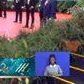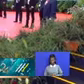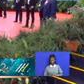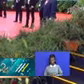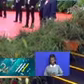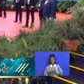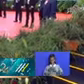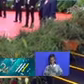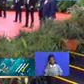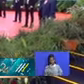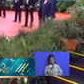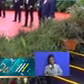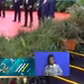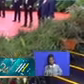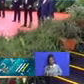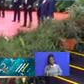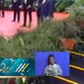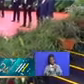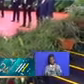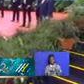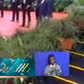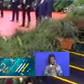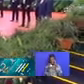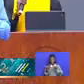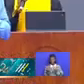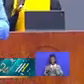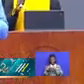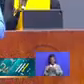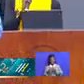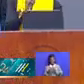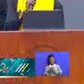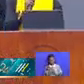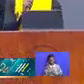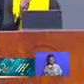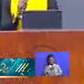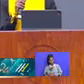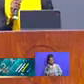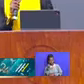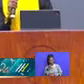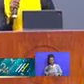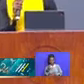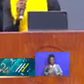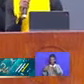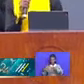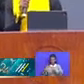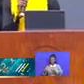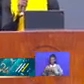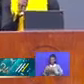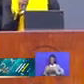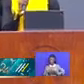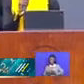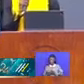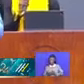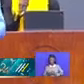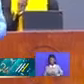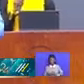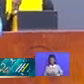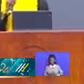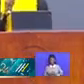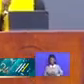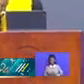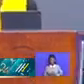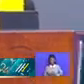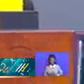I will pray for those that are pregnant now and then I will pray for those that have miscarriage